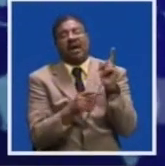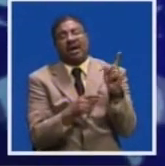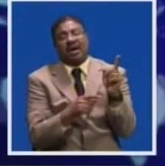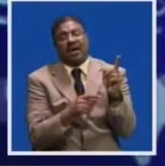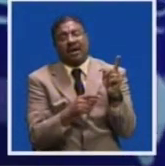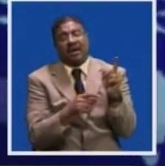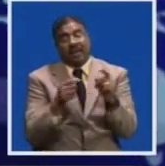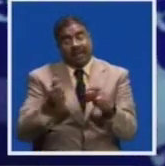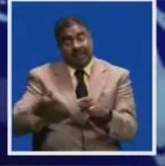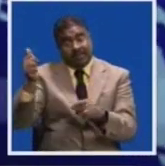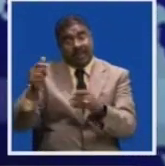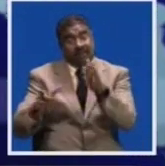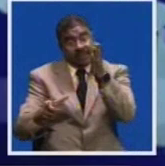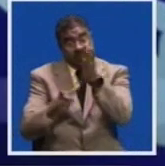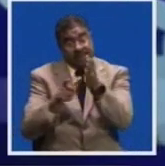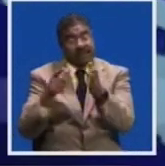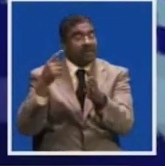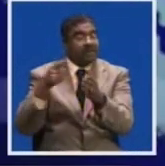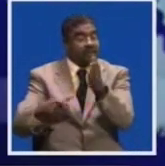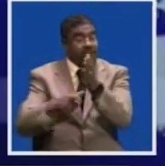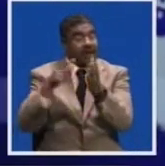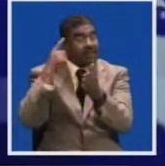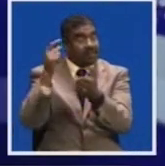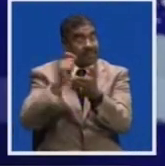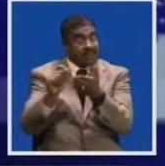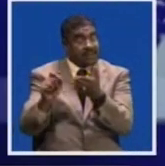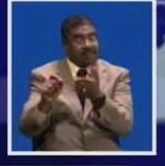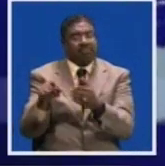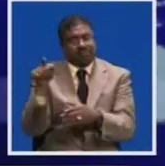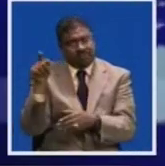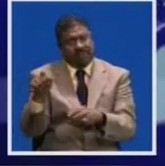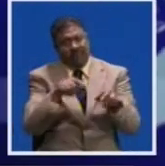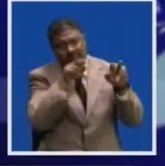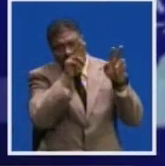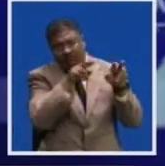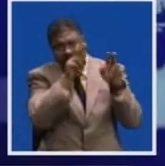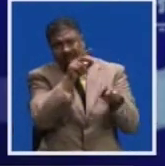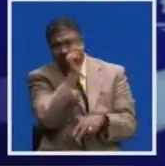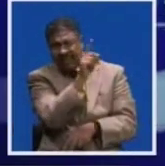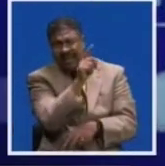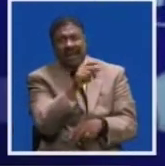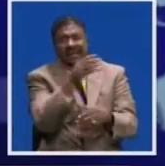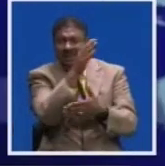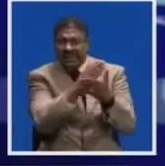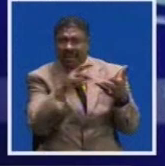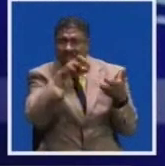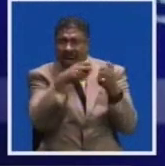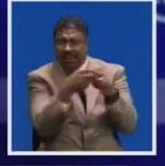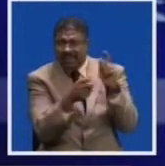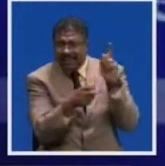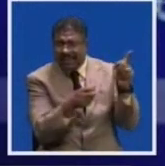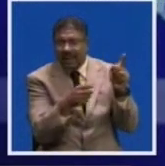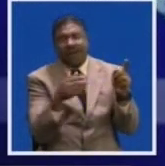also CPA's second vice president of the Zambian branch, observes that the attacks in South Africa are some of the issues that need to